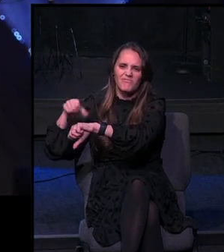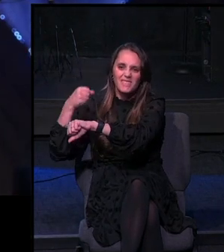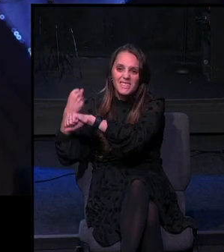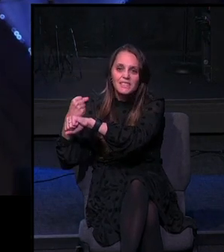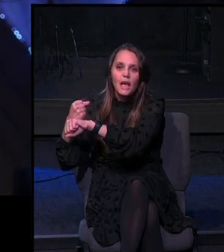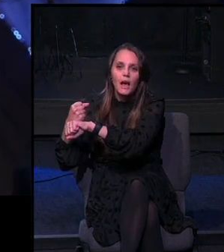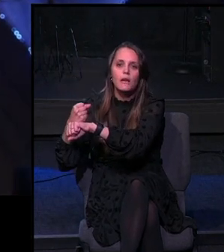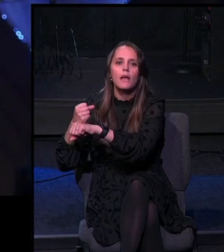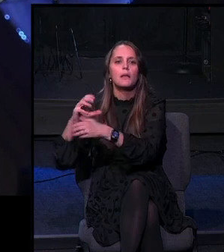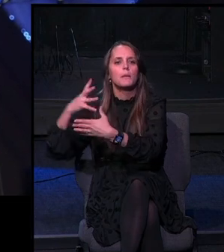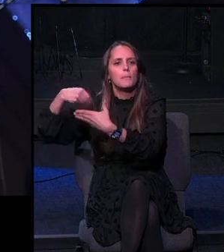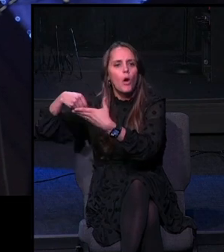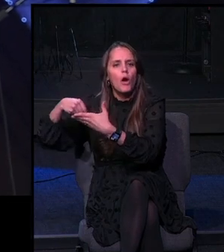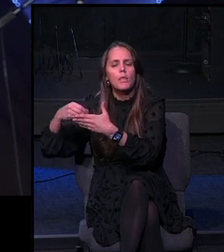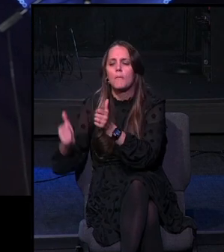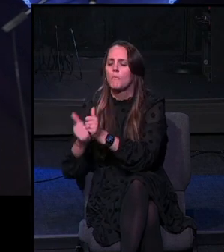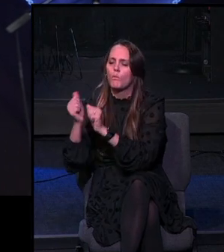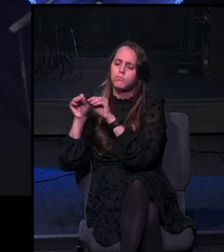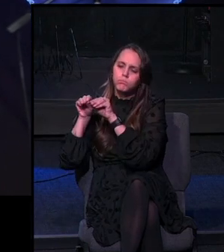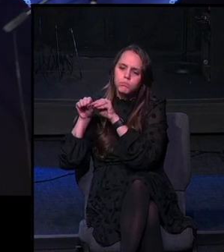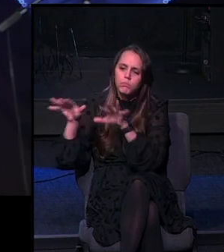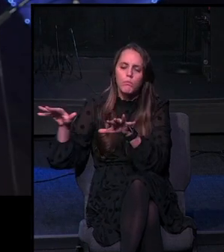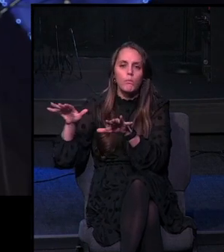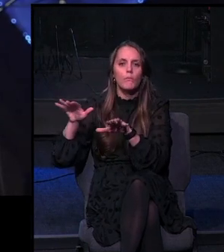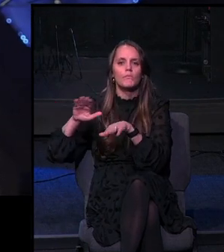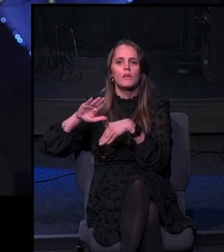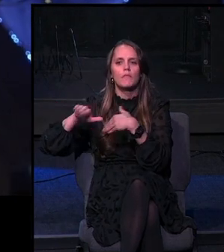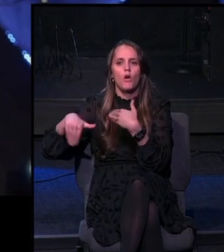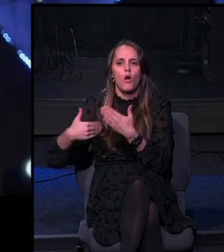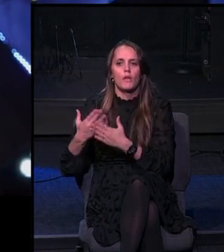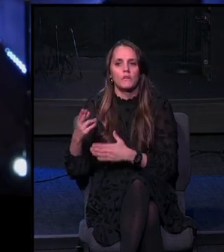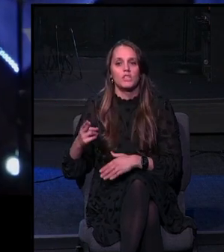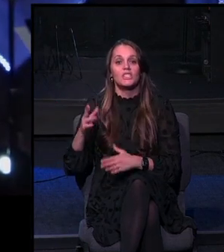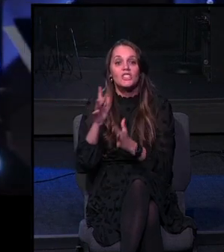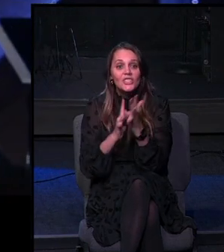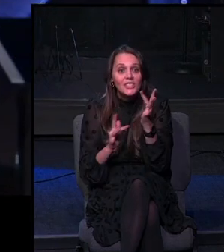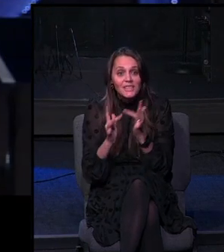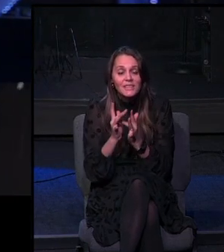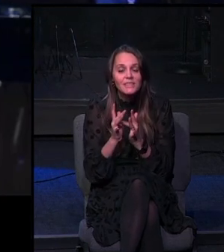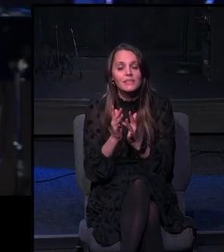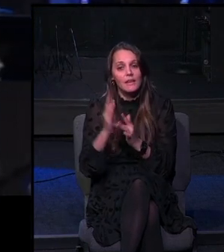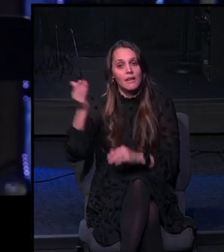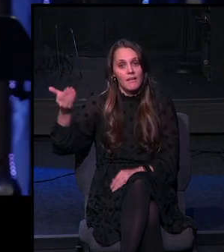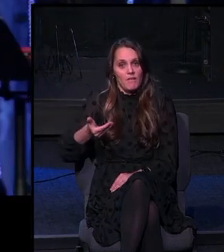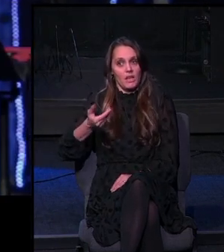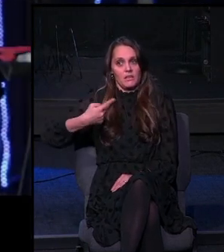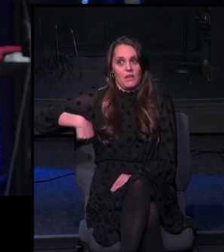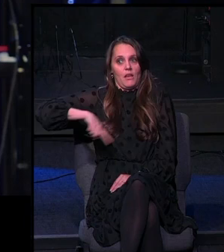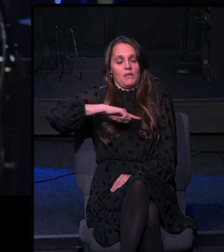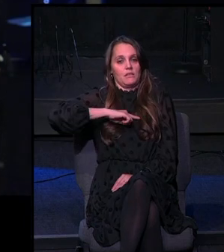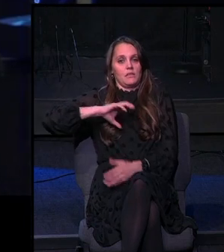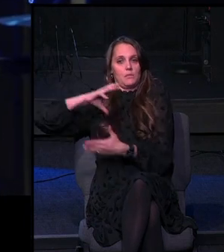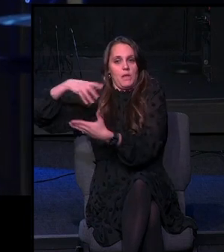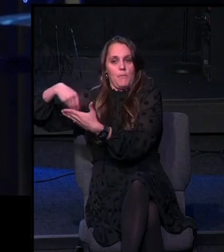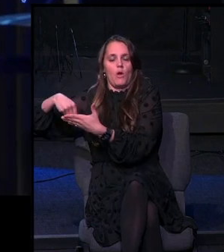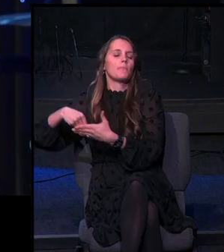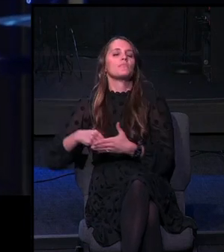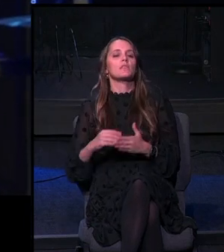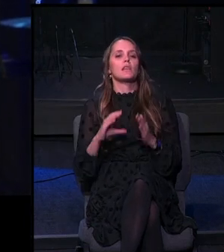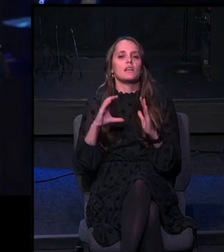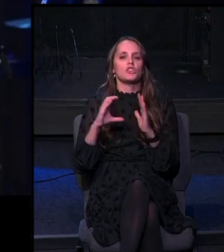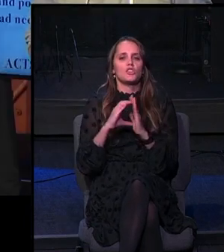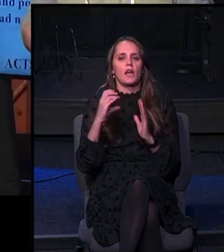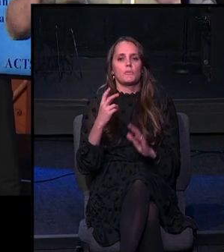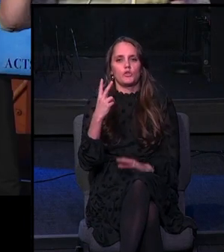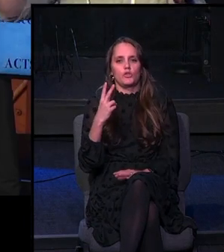of history. Jesus invites us to be a part of it. Here's what it says in Acts chapter 2, verse 42. This is